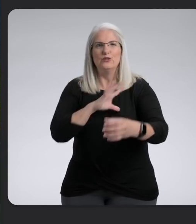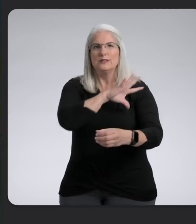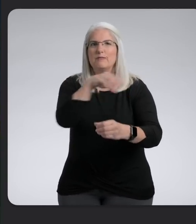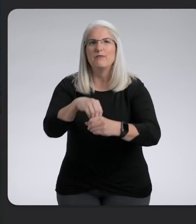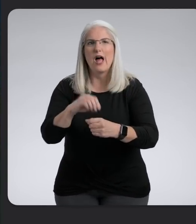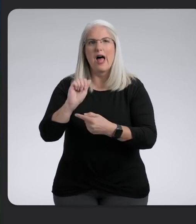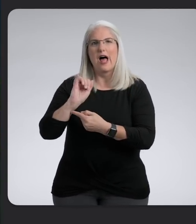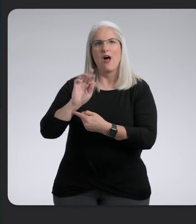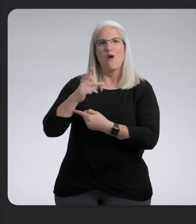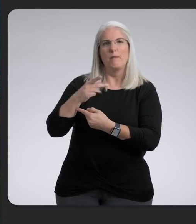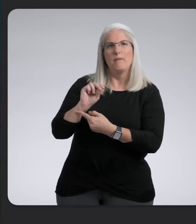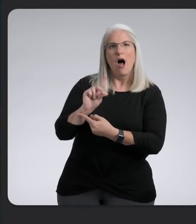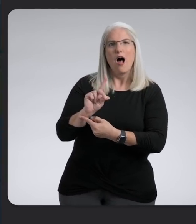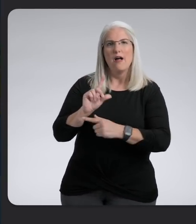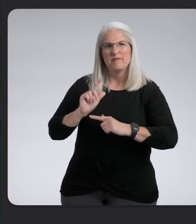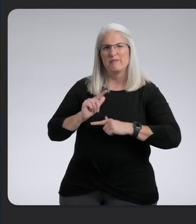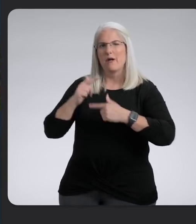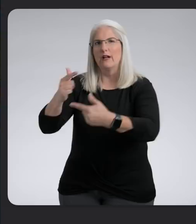to you, Craig.